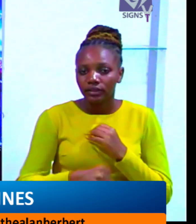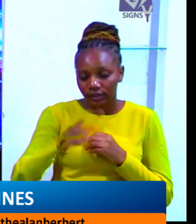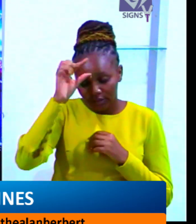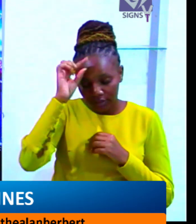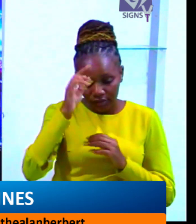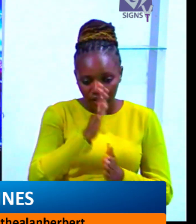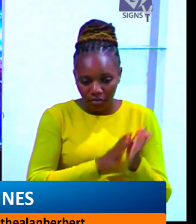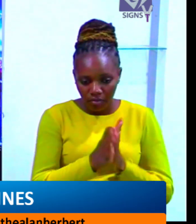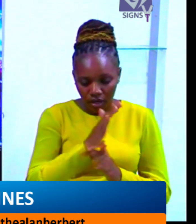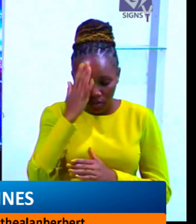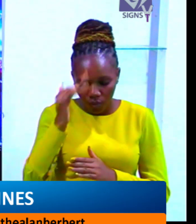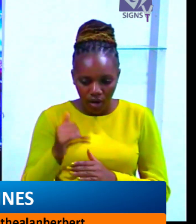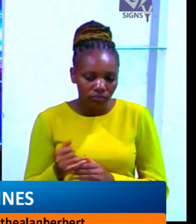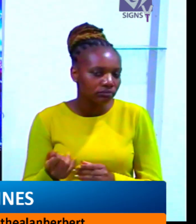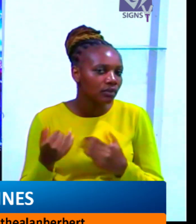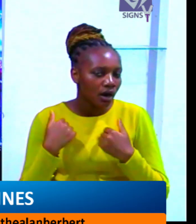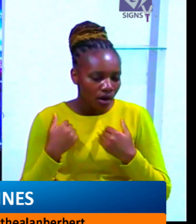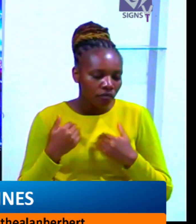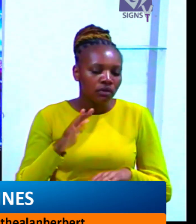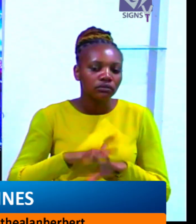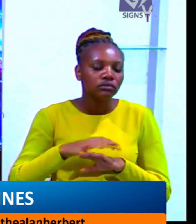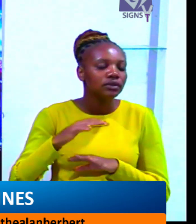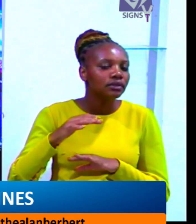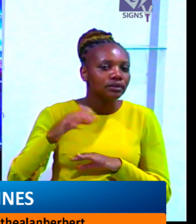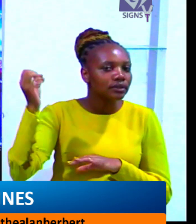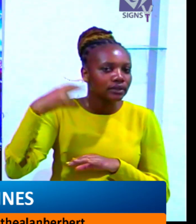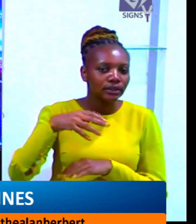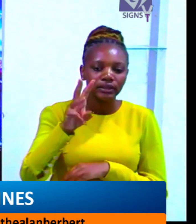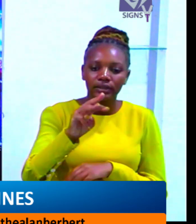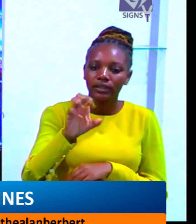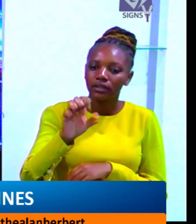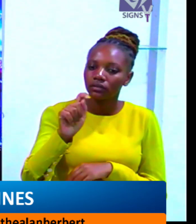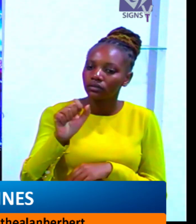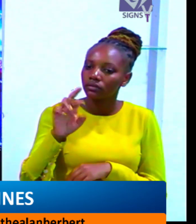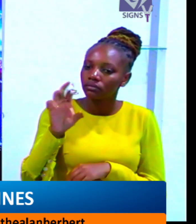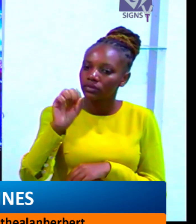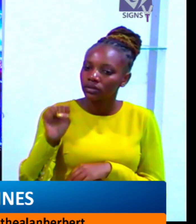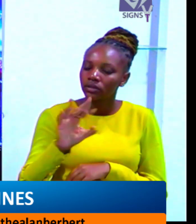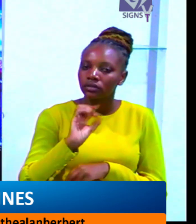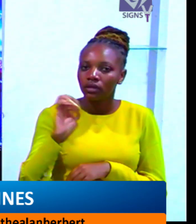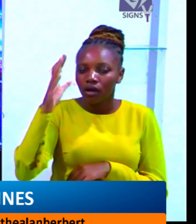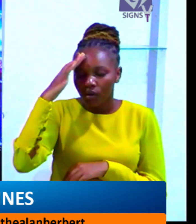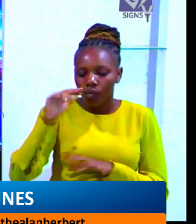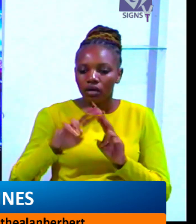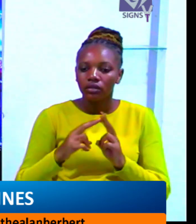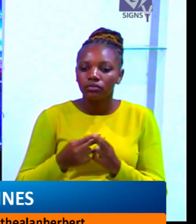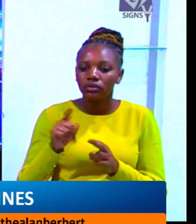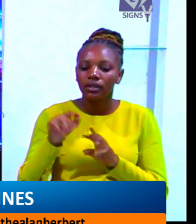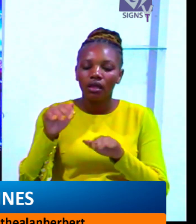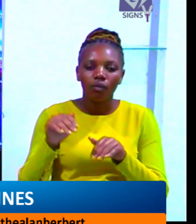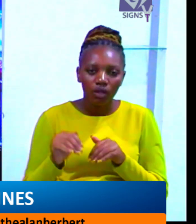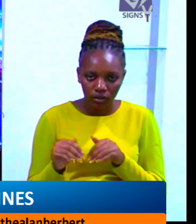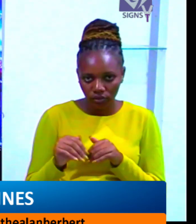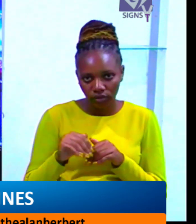deliberately failing to install consumer electricity meters as already finished units waiting to be